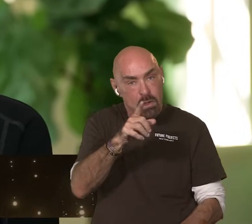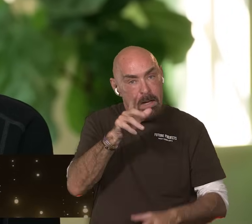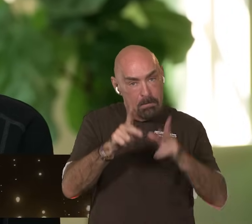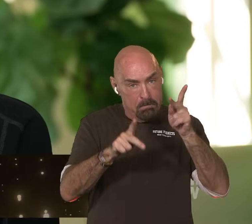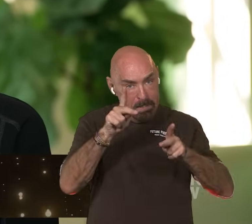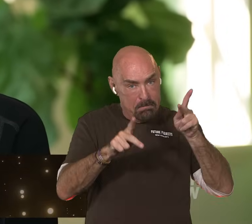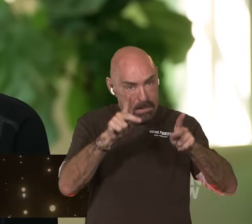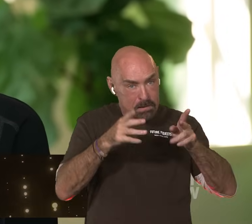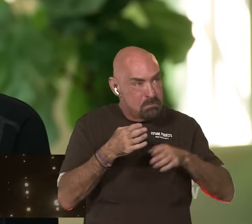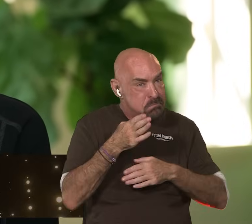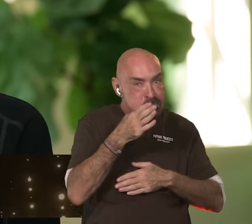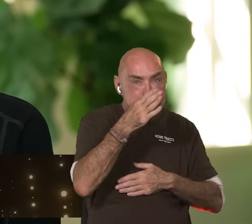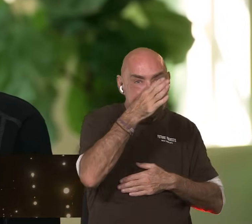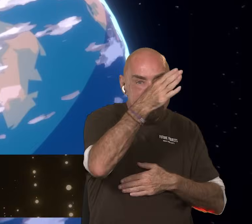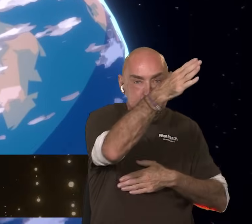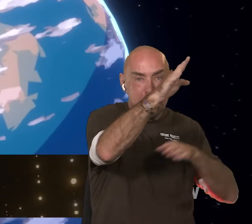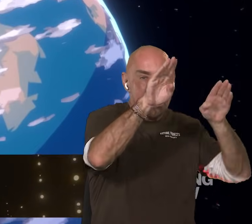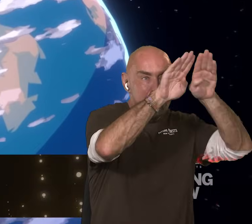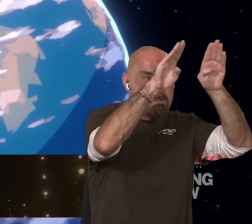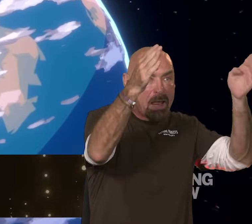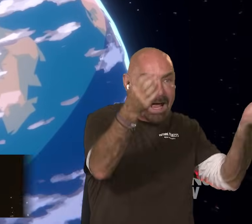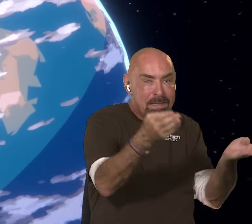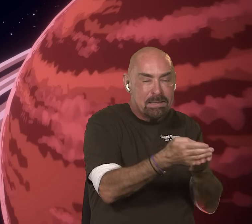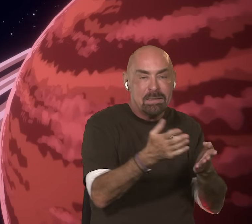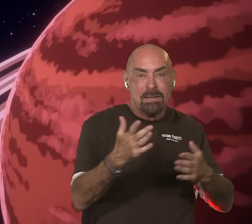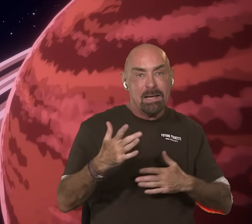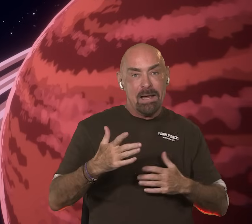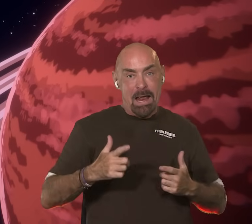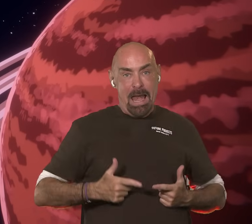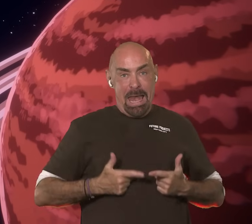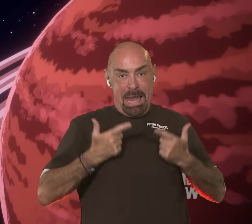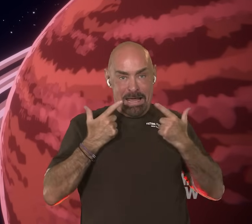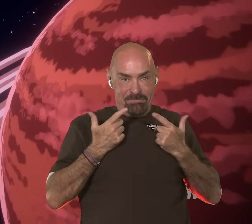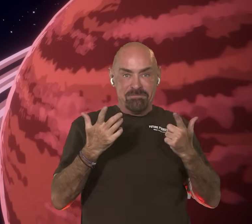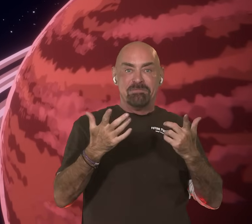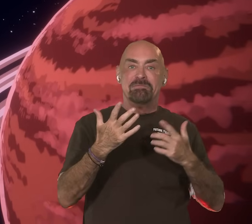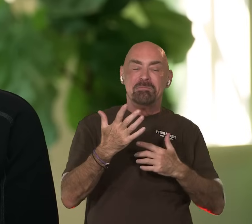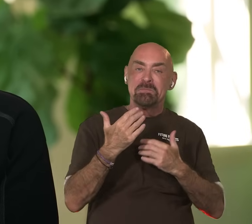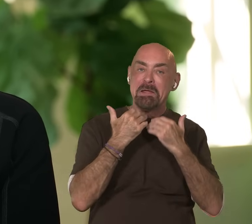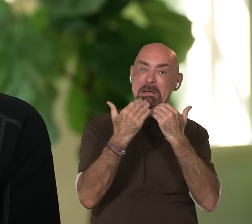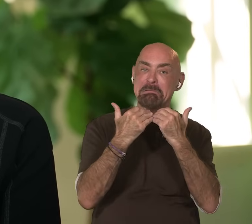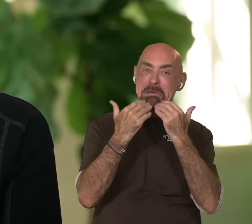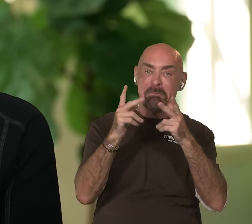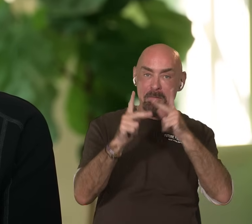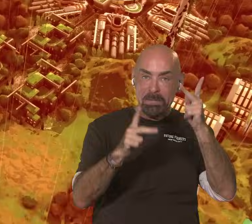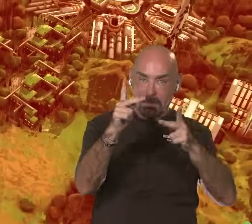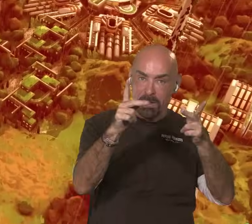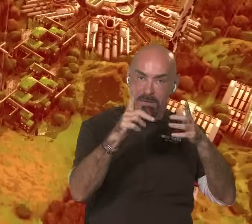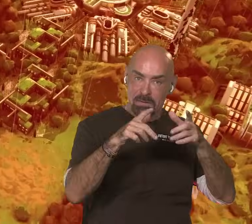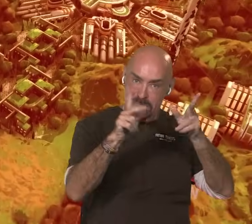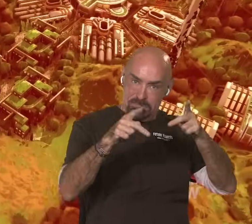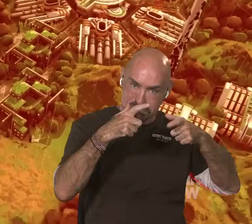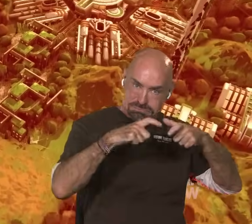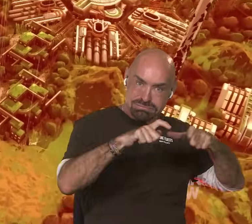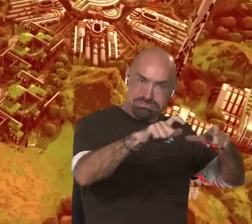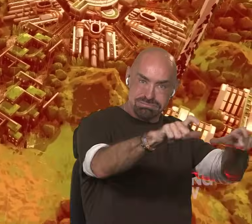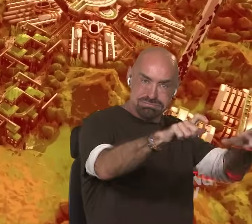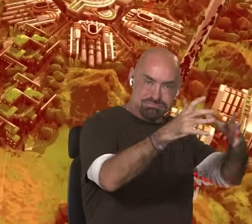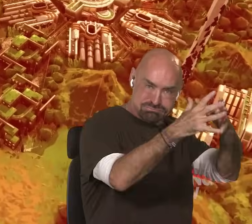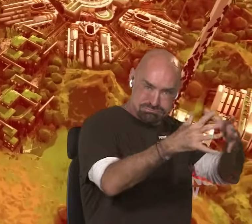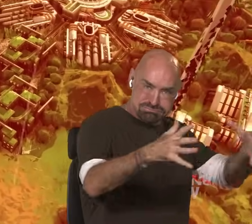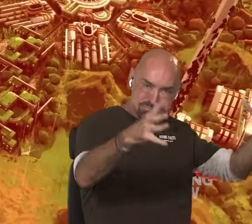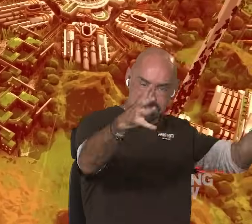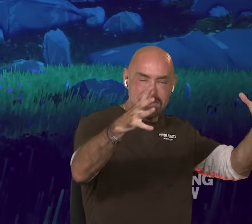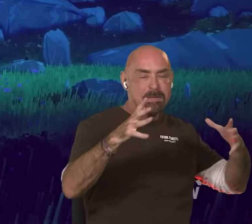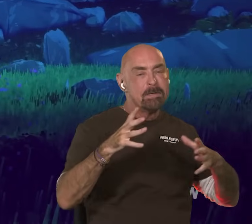successfully to the destination planet, and that they live to get there and there's enough people to keep humanity going.